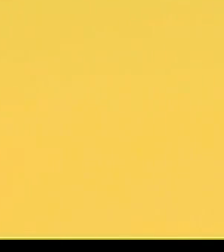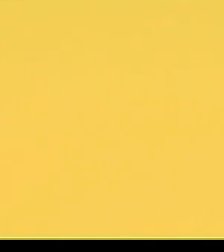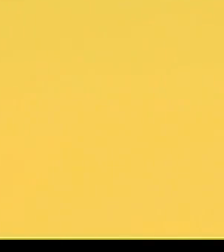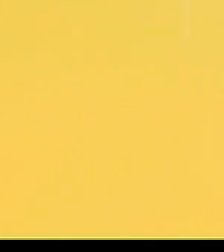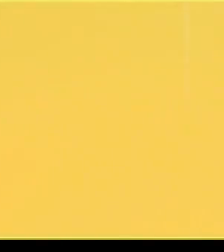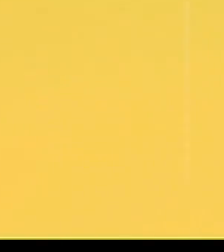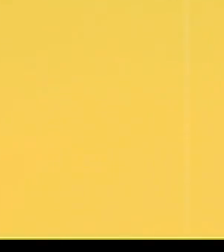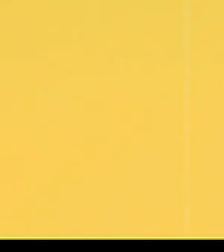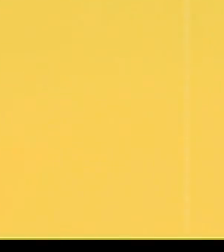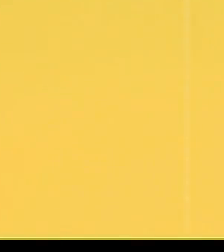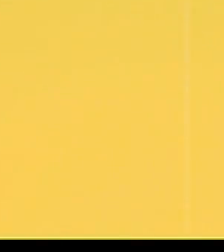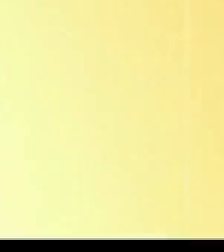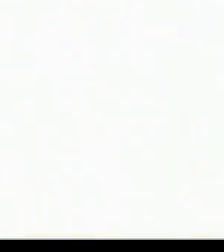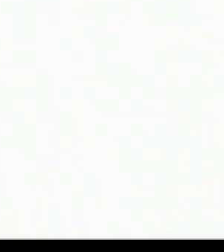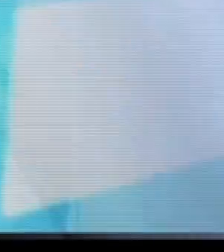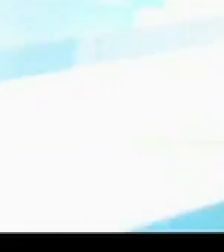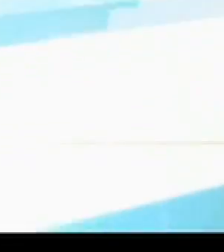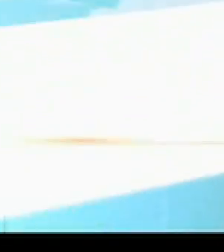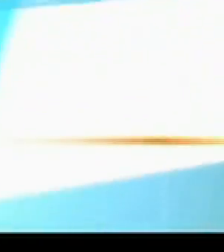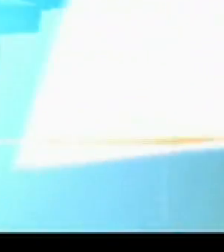in HD.